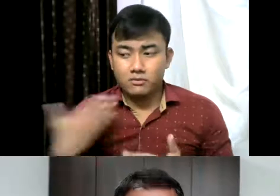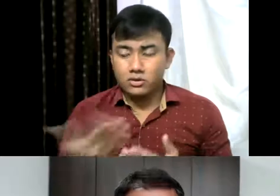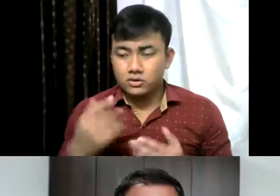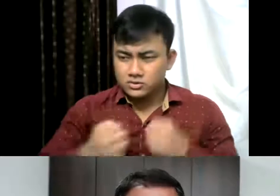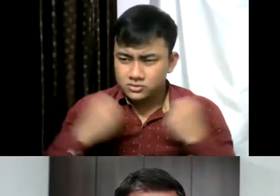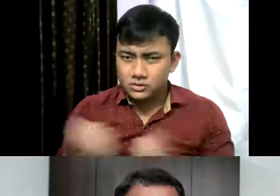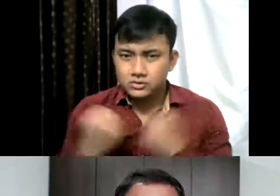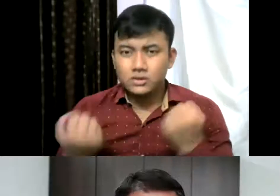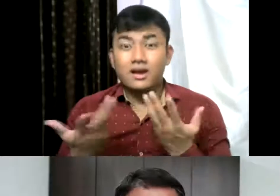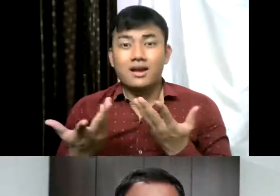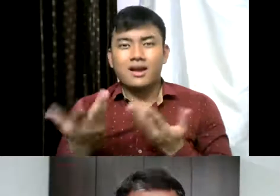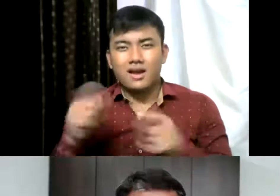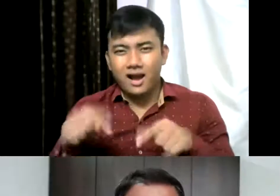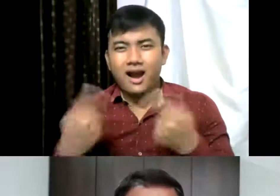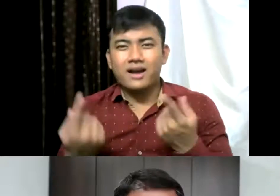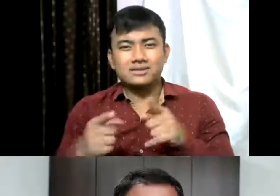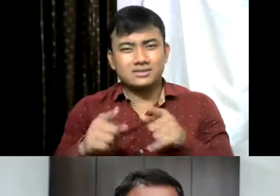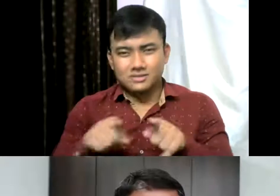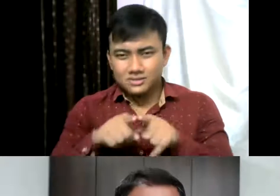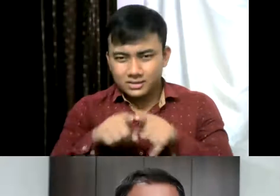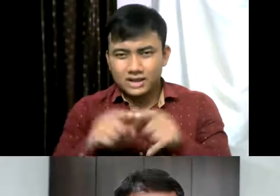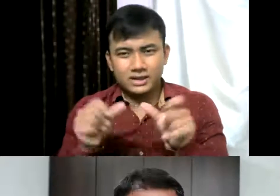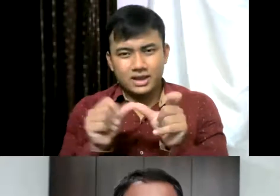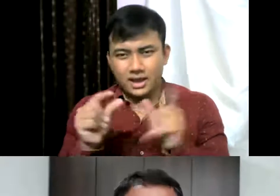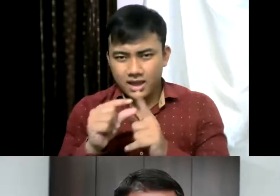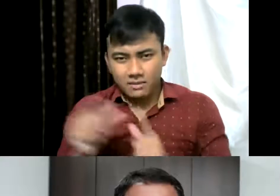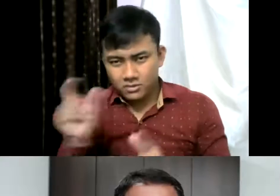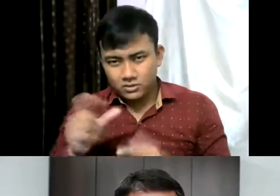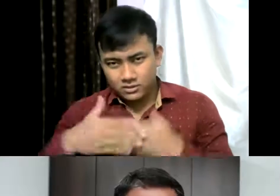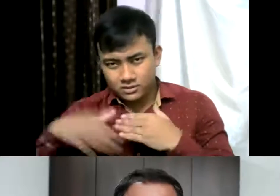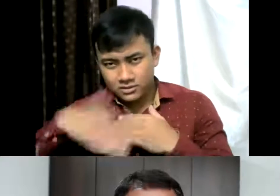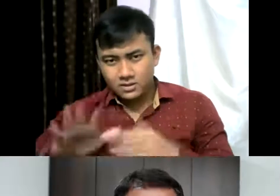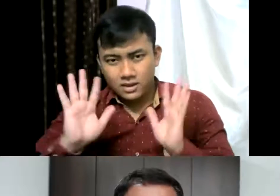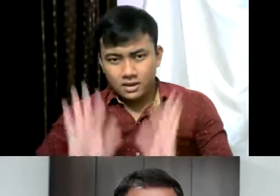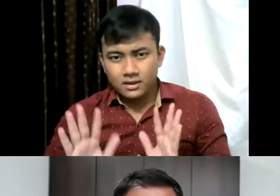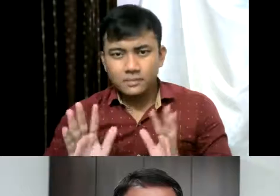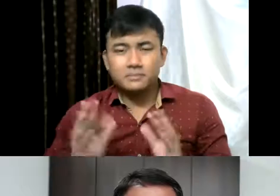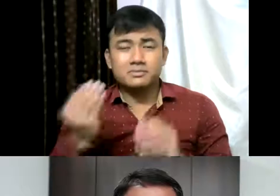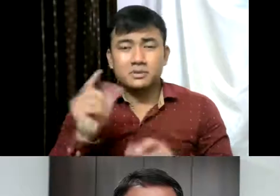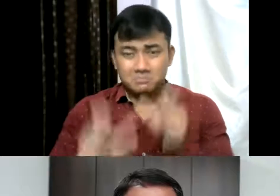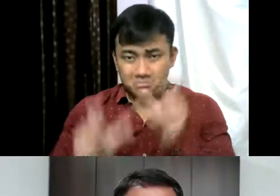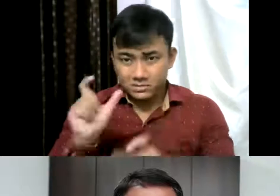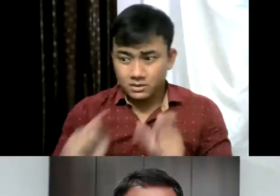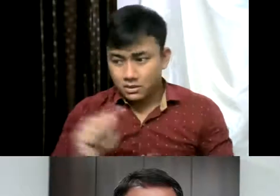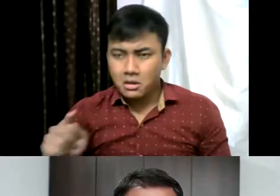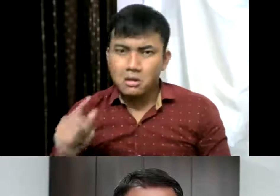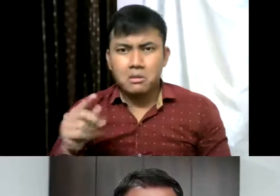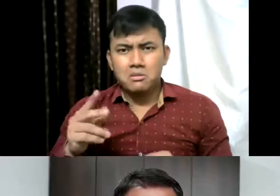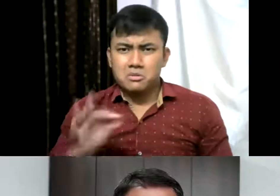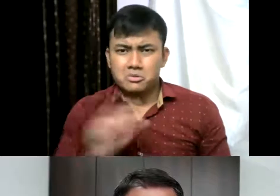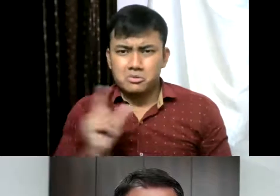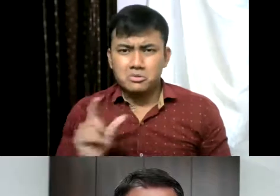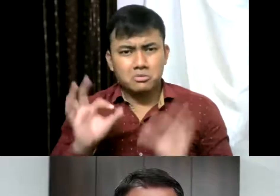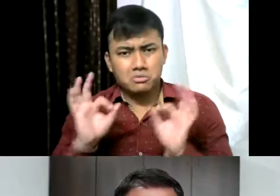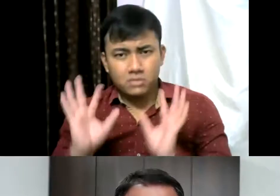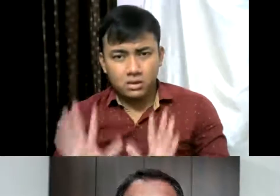digital form has made that slightly possible. For some people, I would not